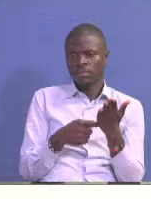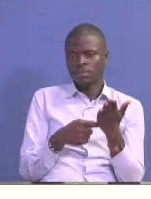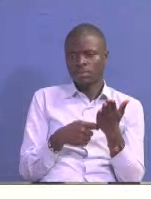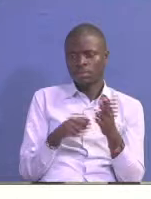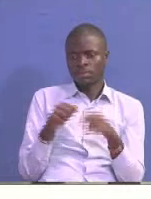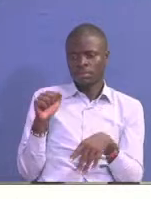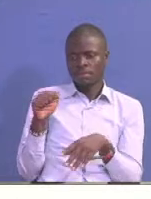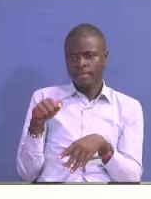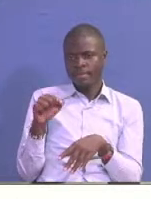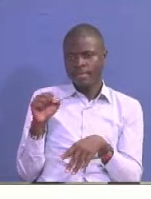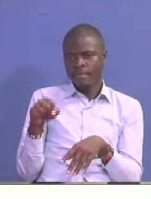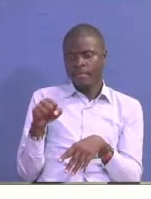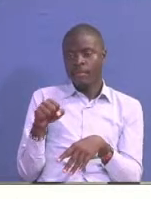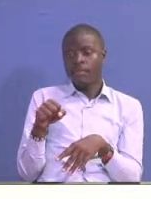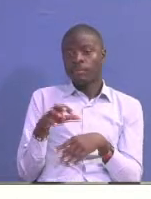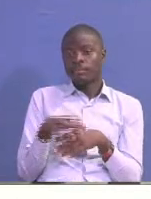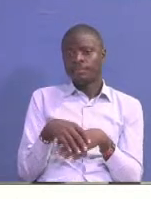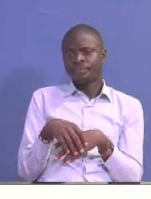capacities.